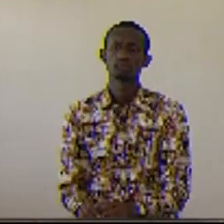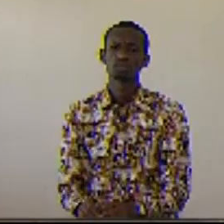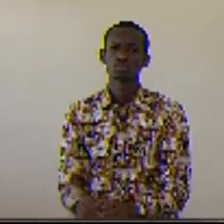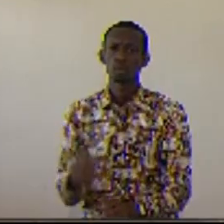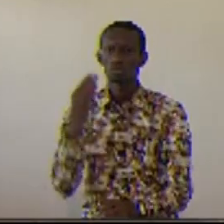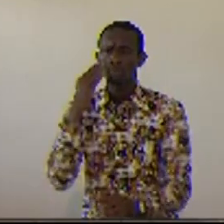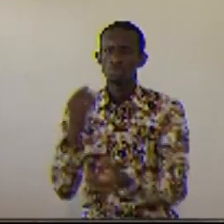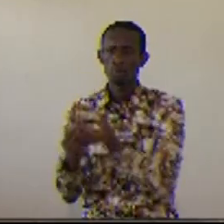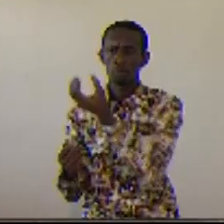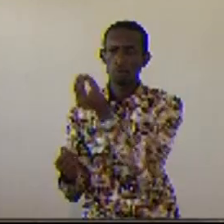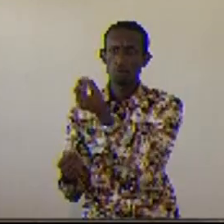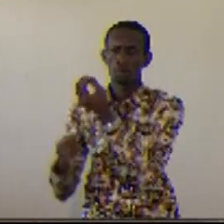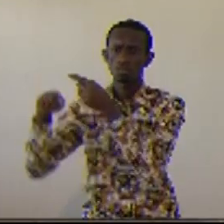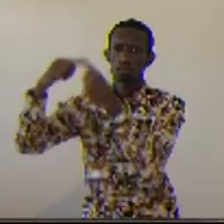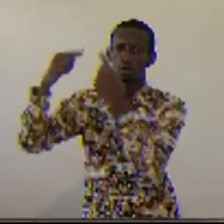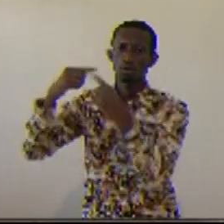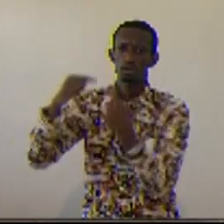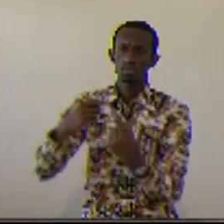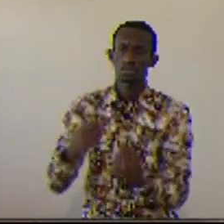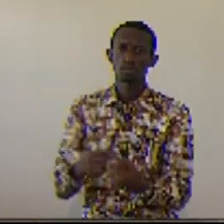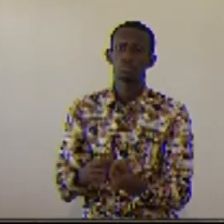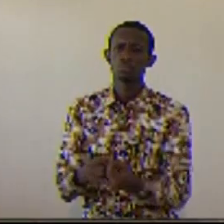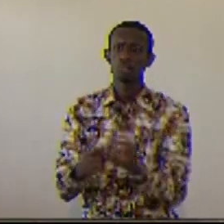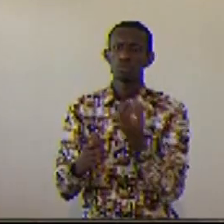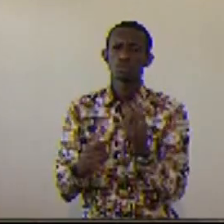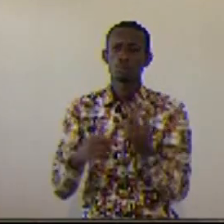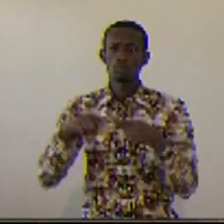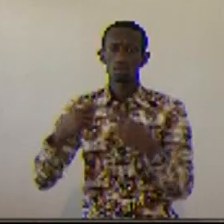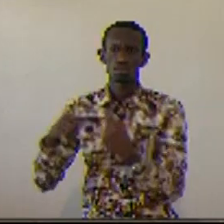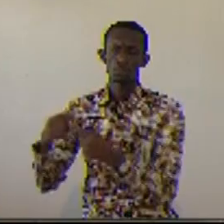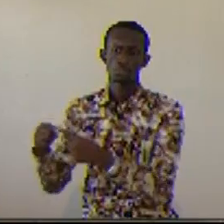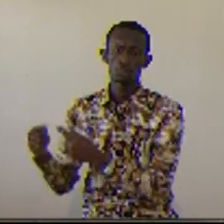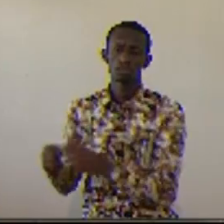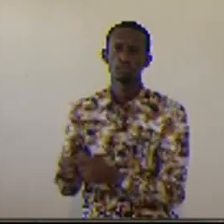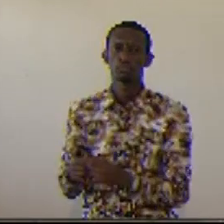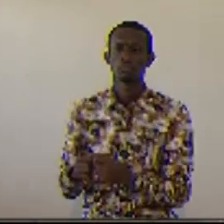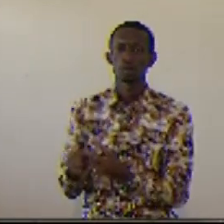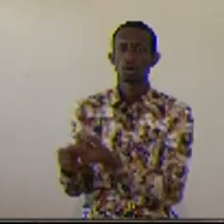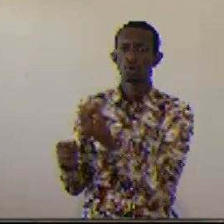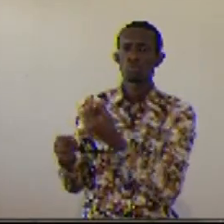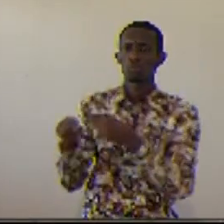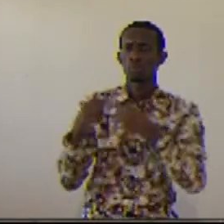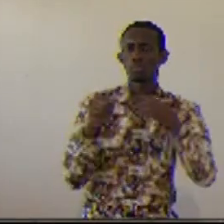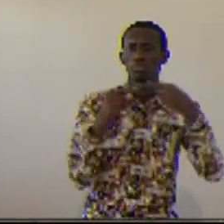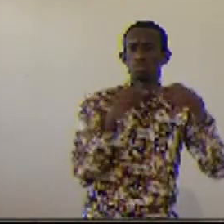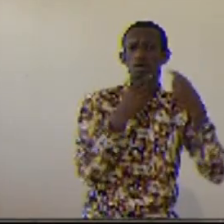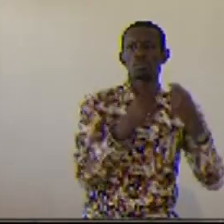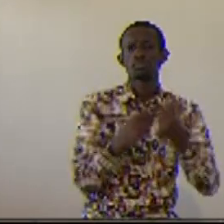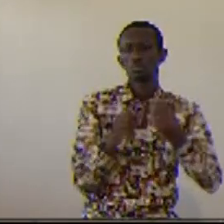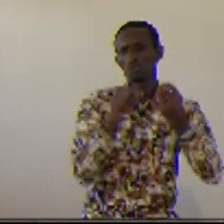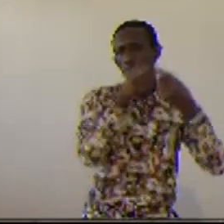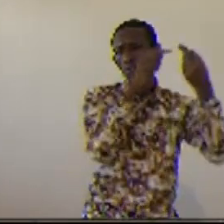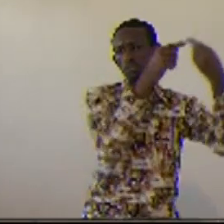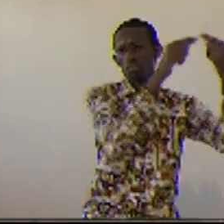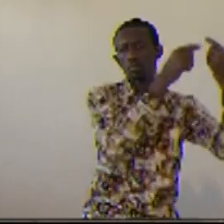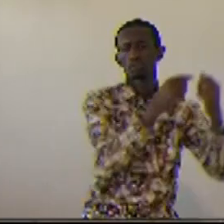one overlapping with this one. This is also overlapping with that, and overlaps in that form, and then it